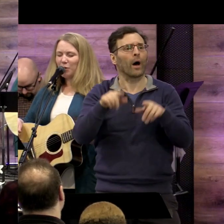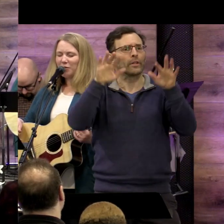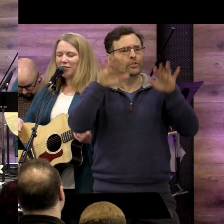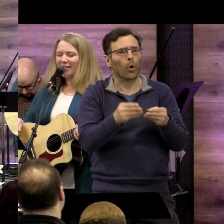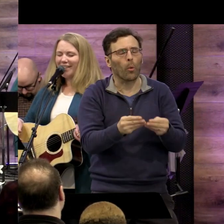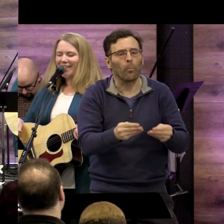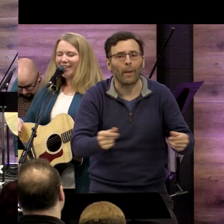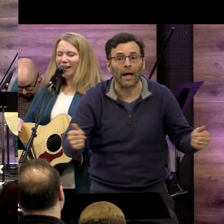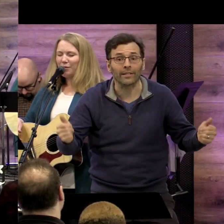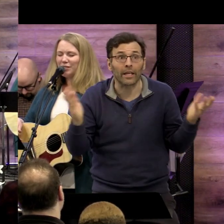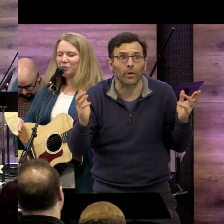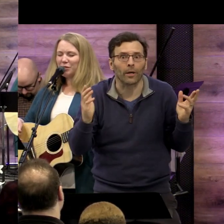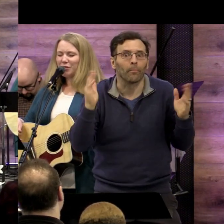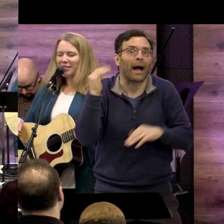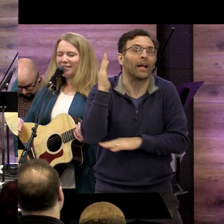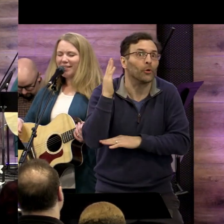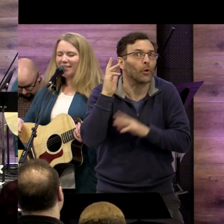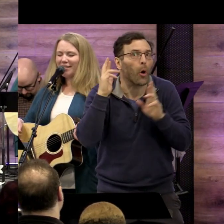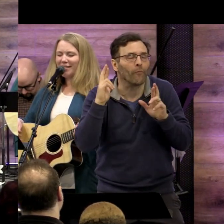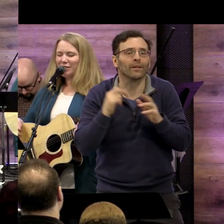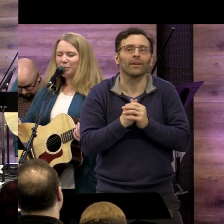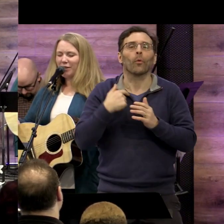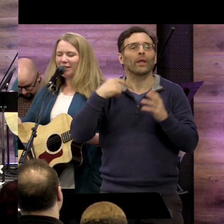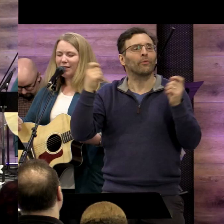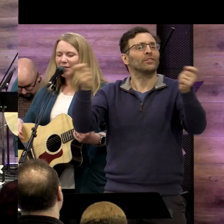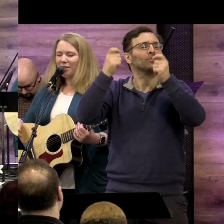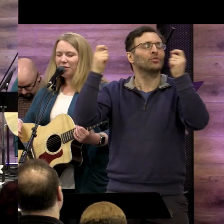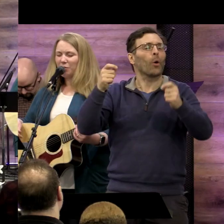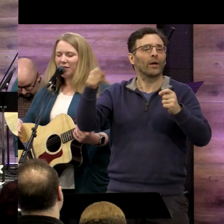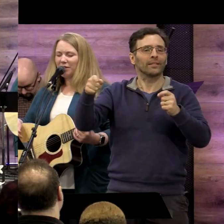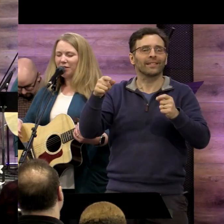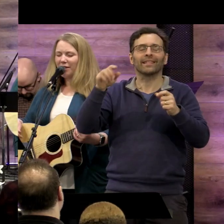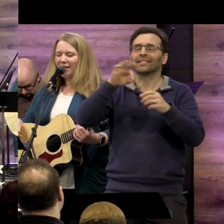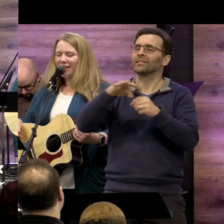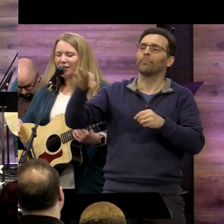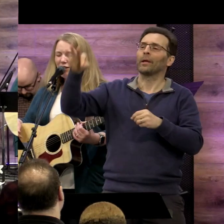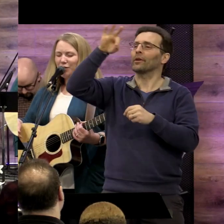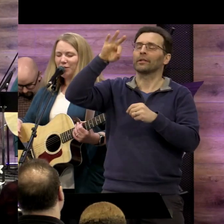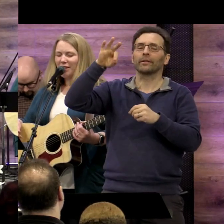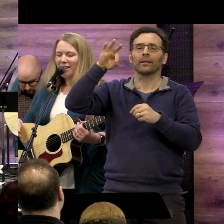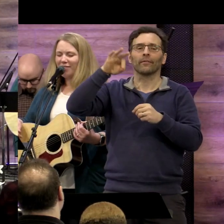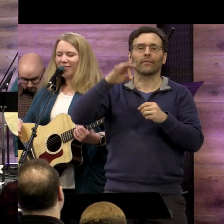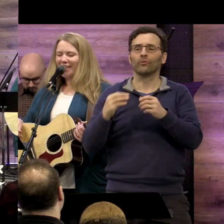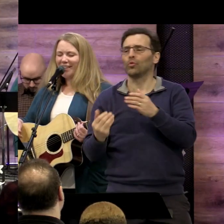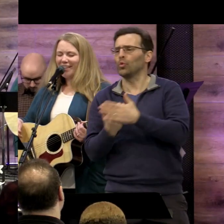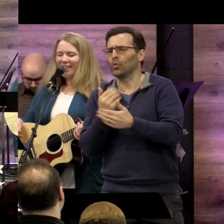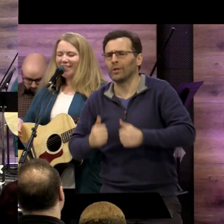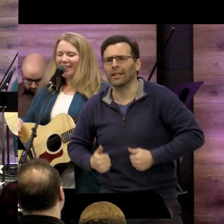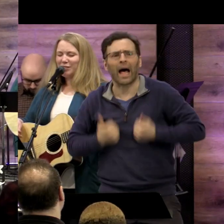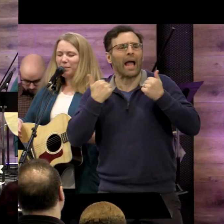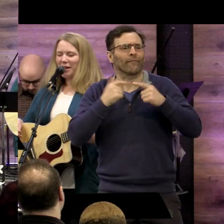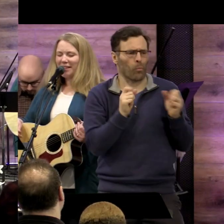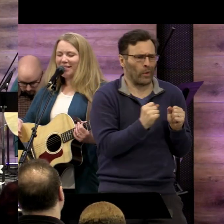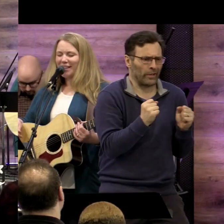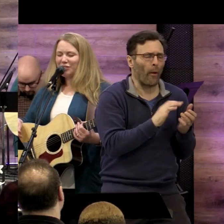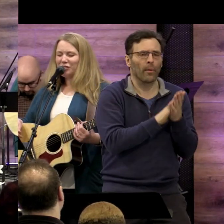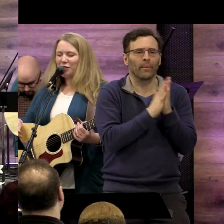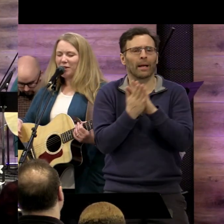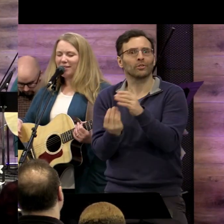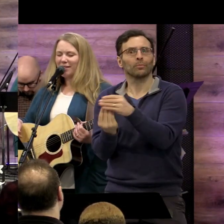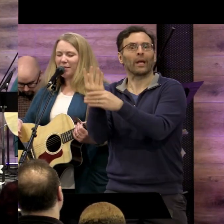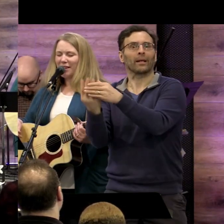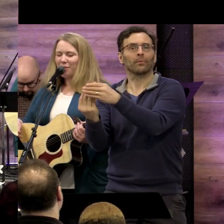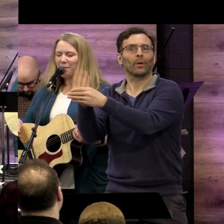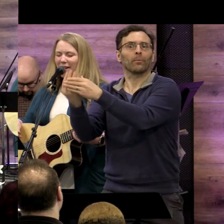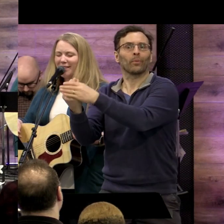finally, hopefully, we just rejoice in the spring that comes after the winter, the new life that is budding, that is